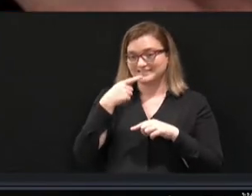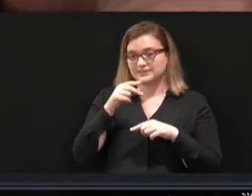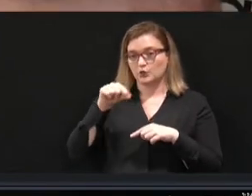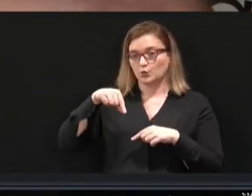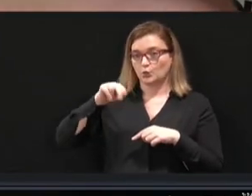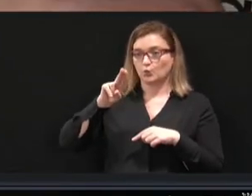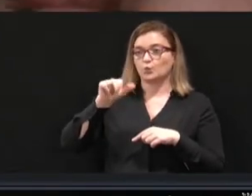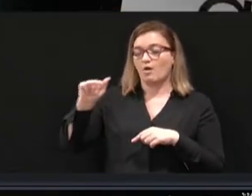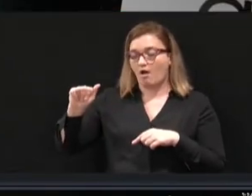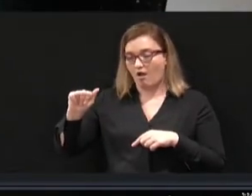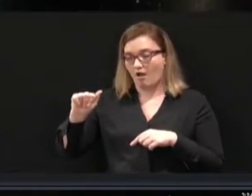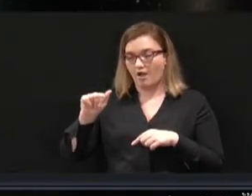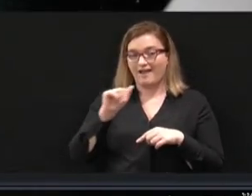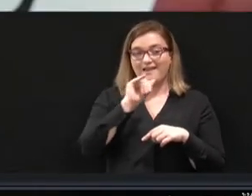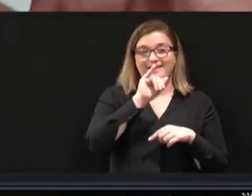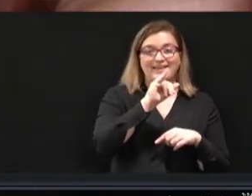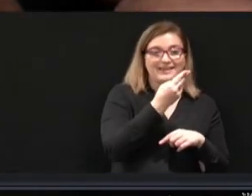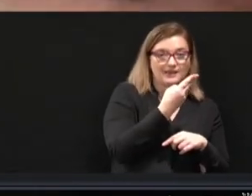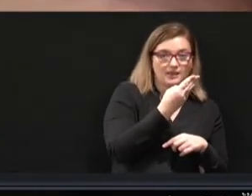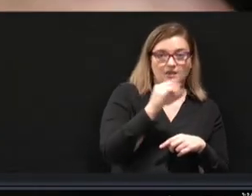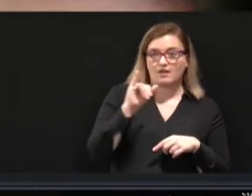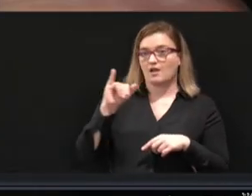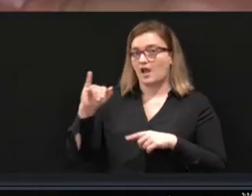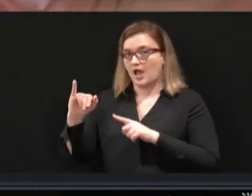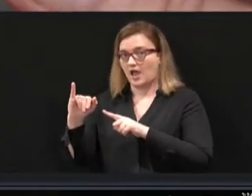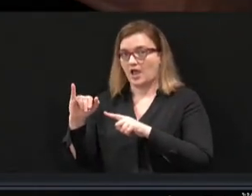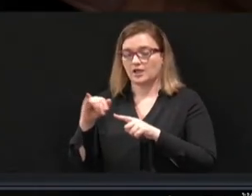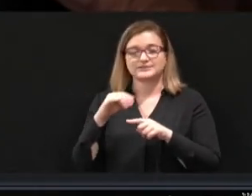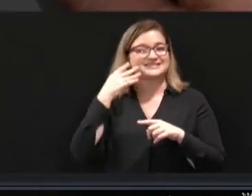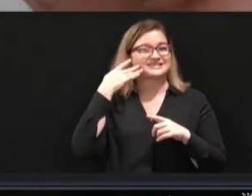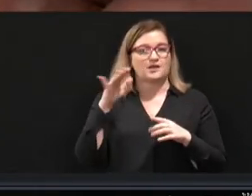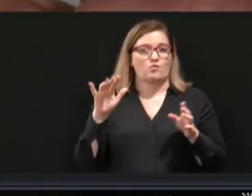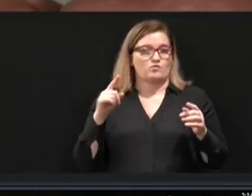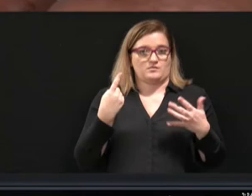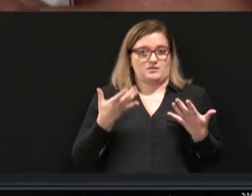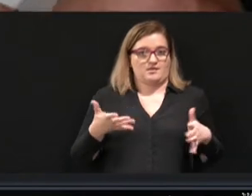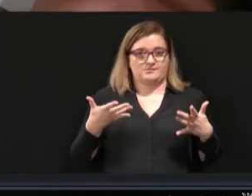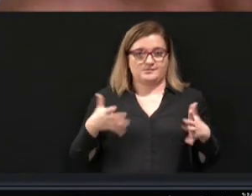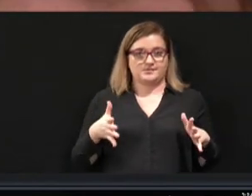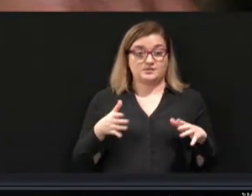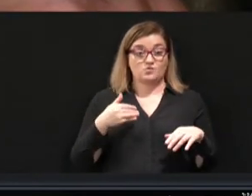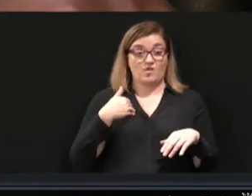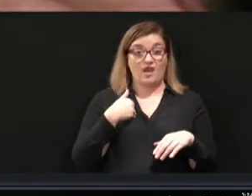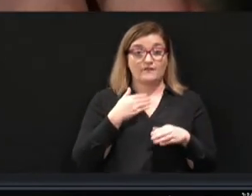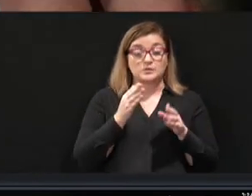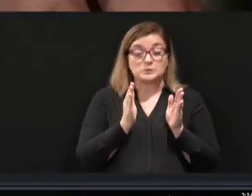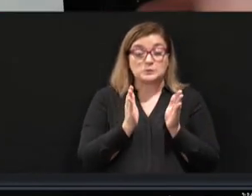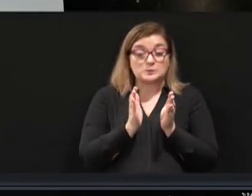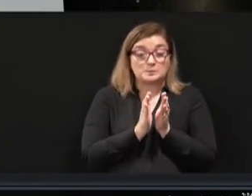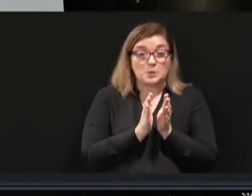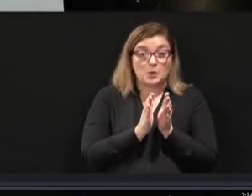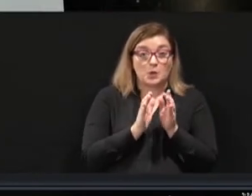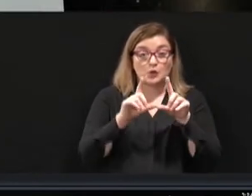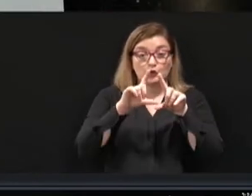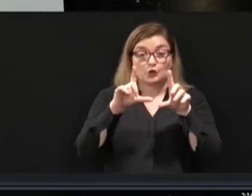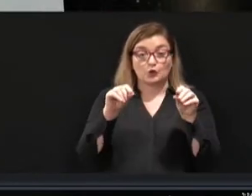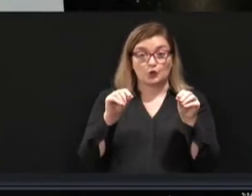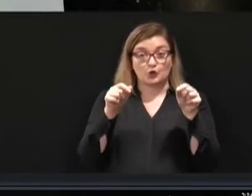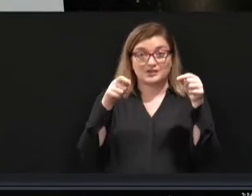ah. You only said the sounds. So when you're using these smaller cards, these are typically